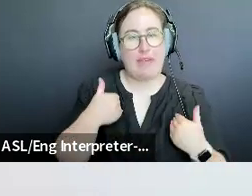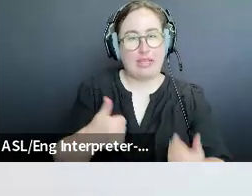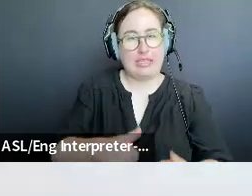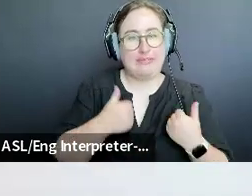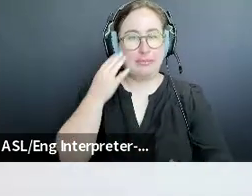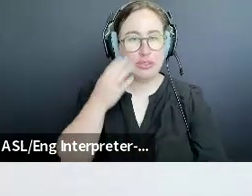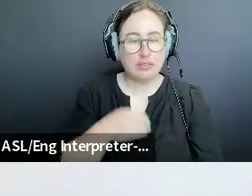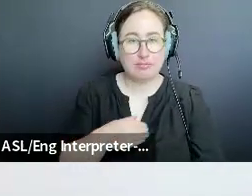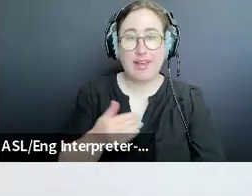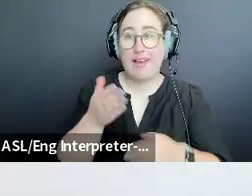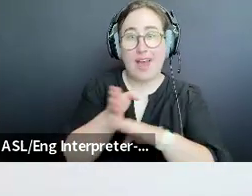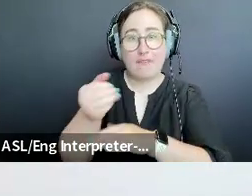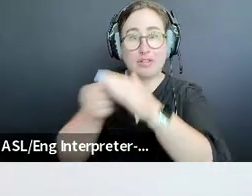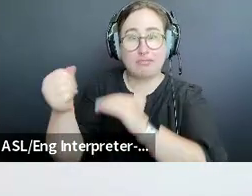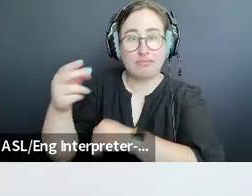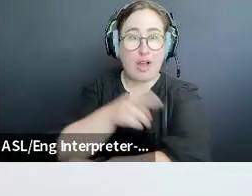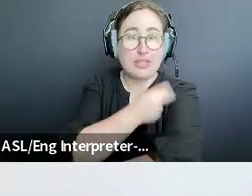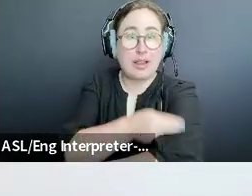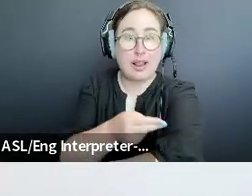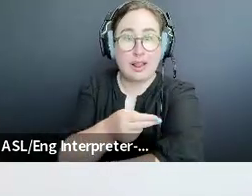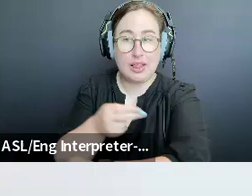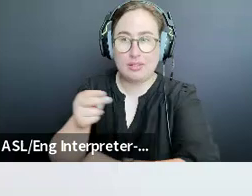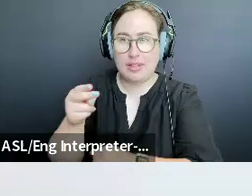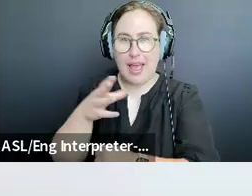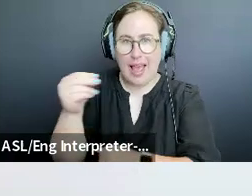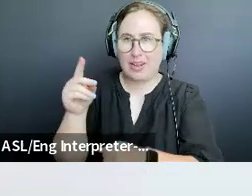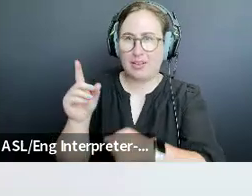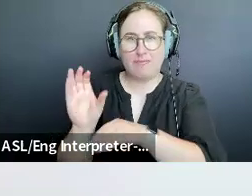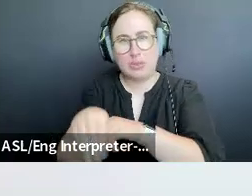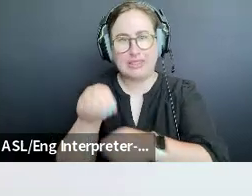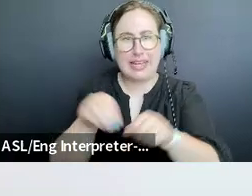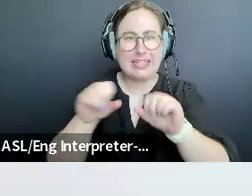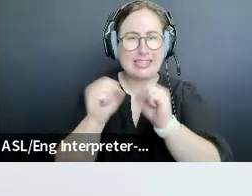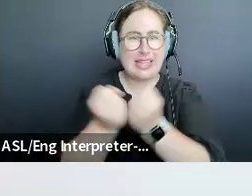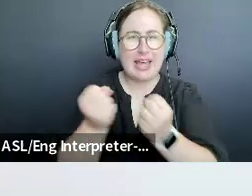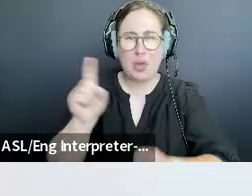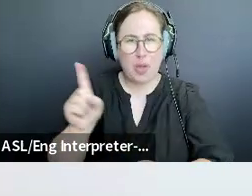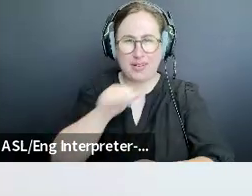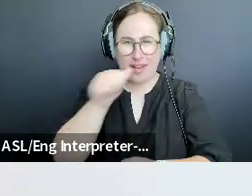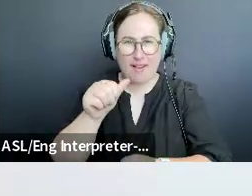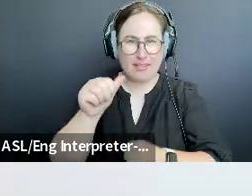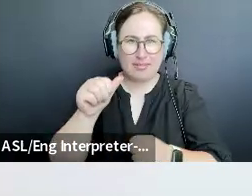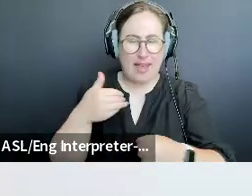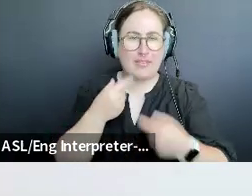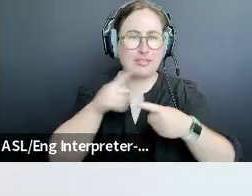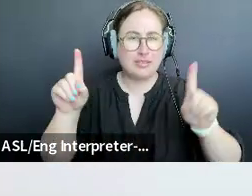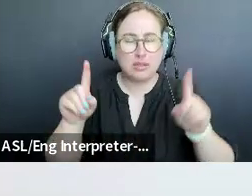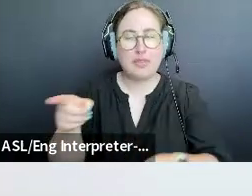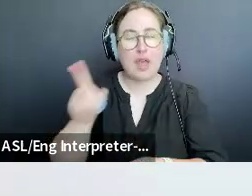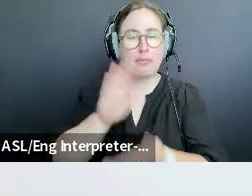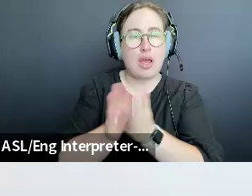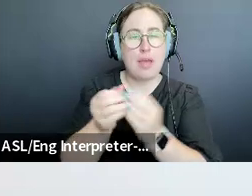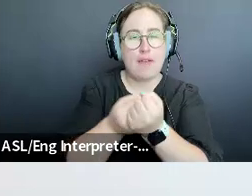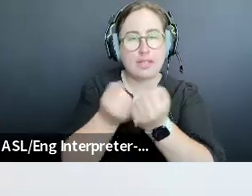caught up in a mental health system that set them up to fail, they have risen and become leaders and advocates. Their stories and their voices need